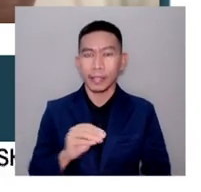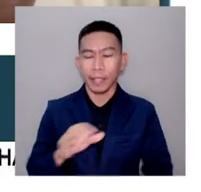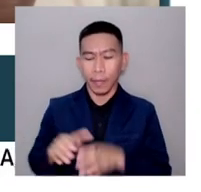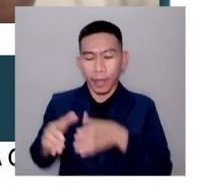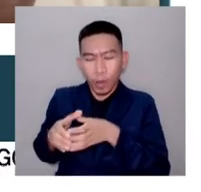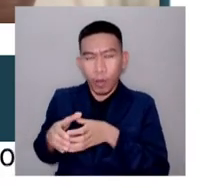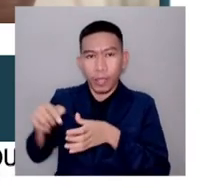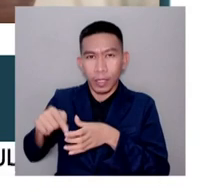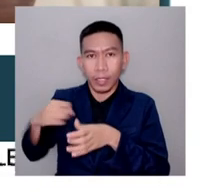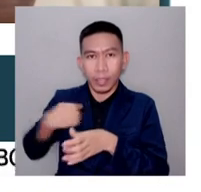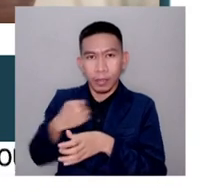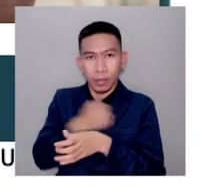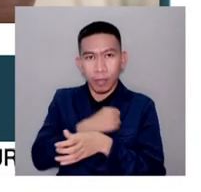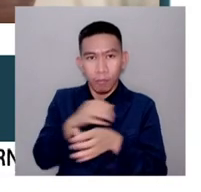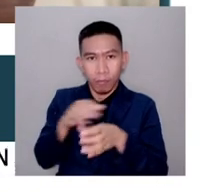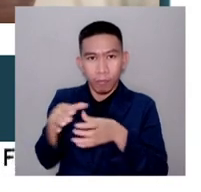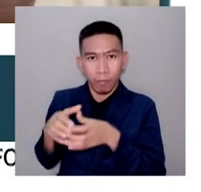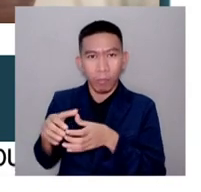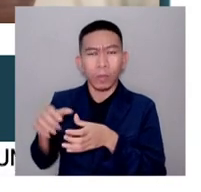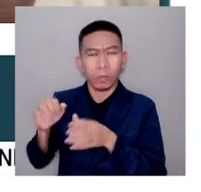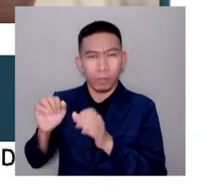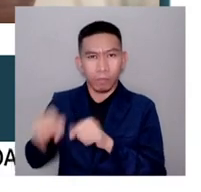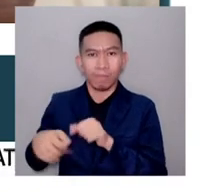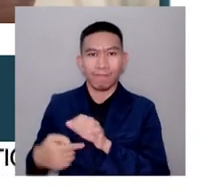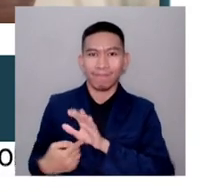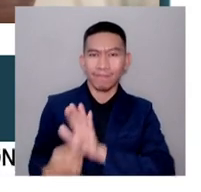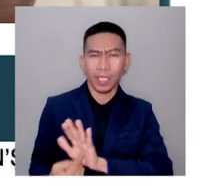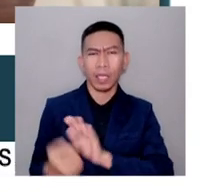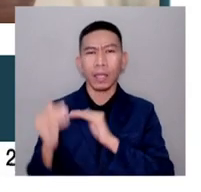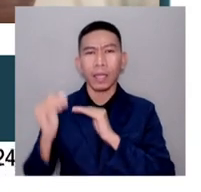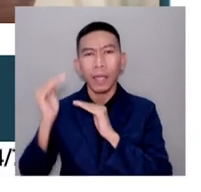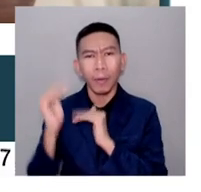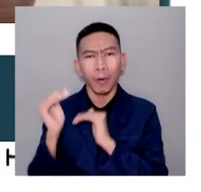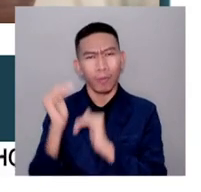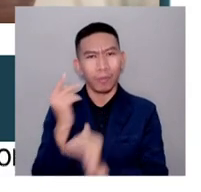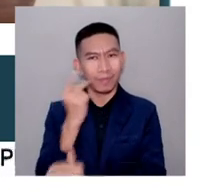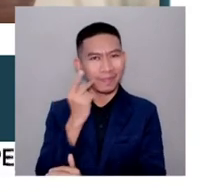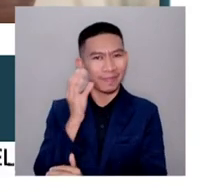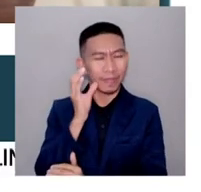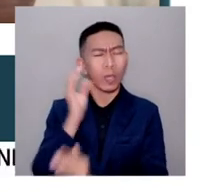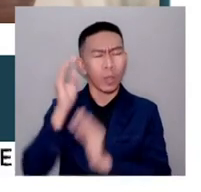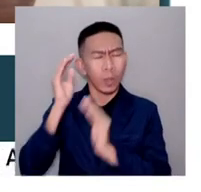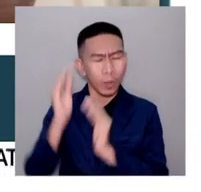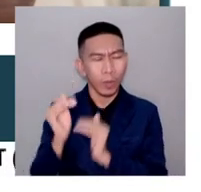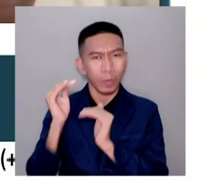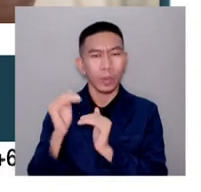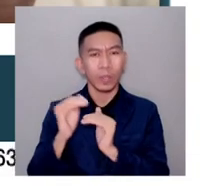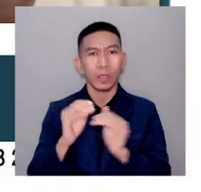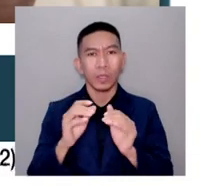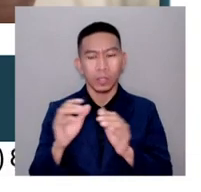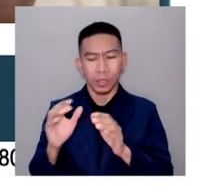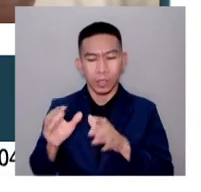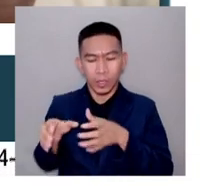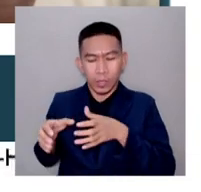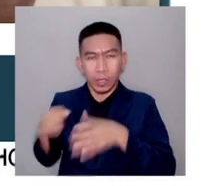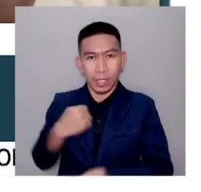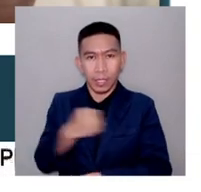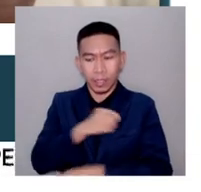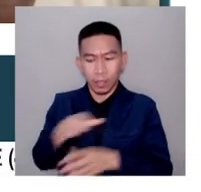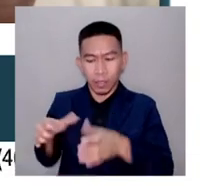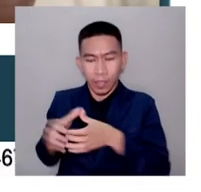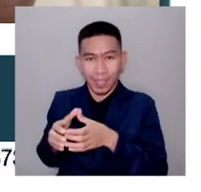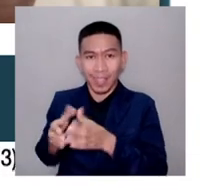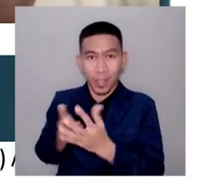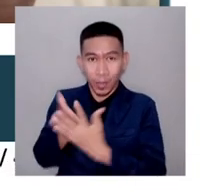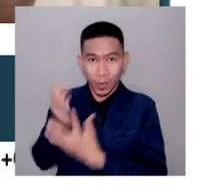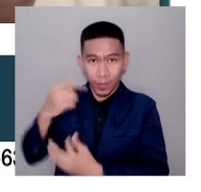Senado, Carmina. I'm really hoping that the Senate minority will, through me, be able to contribute